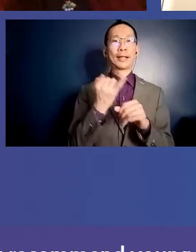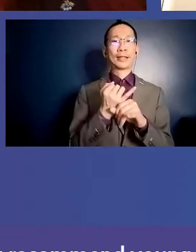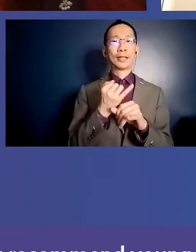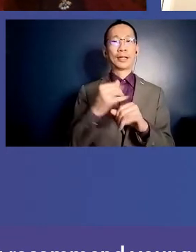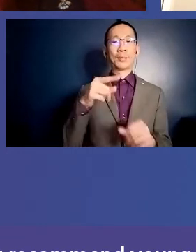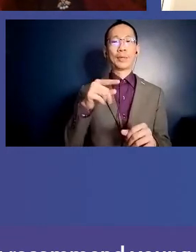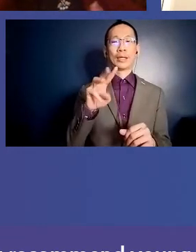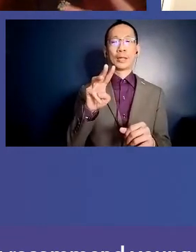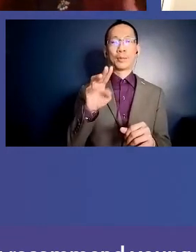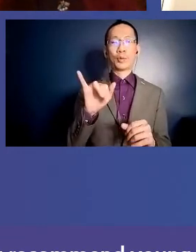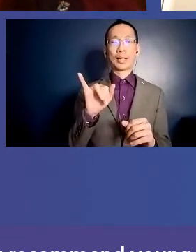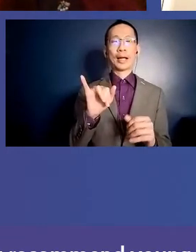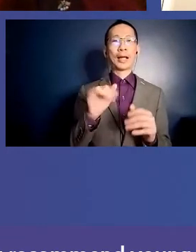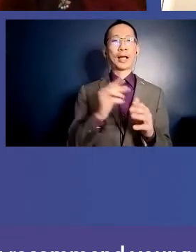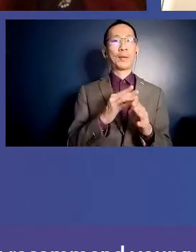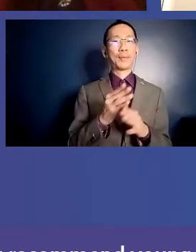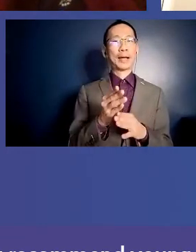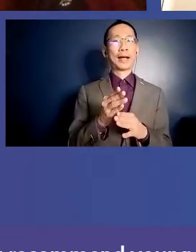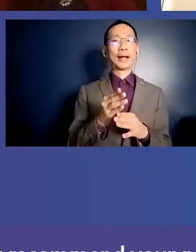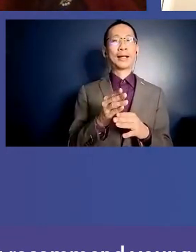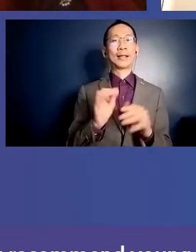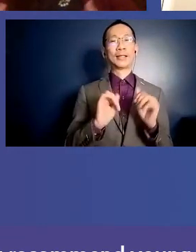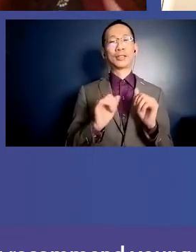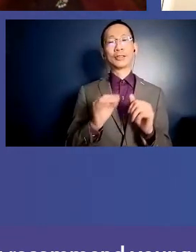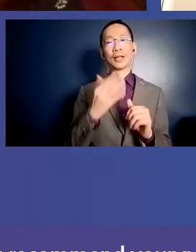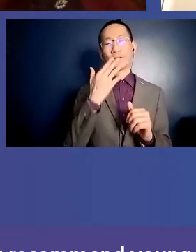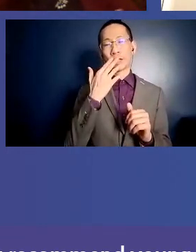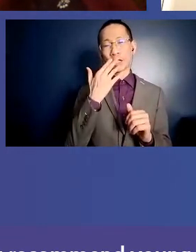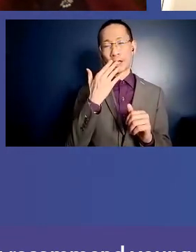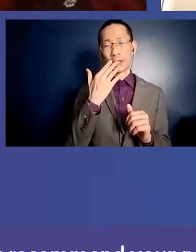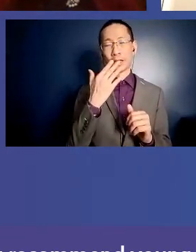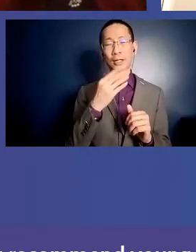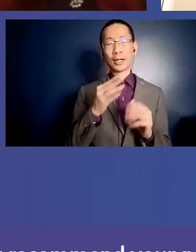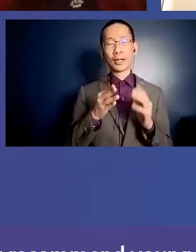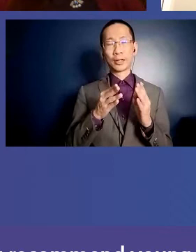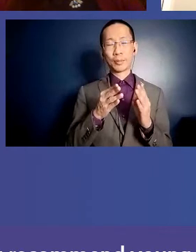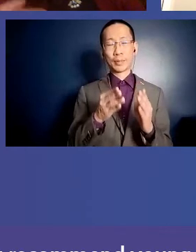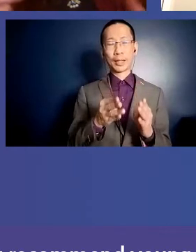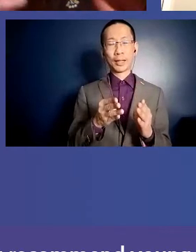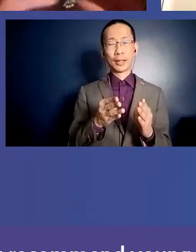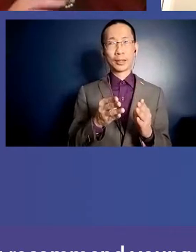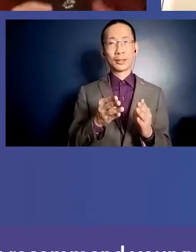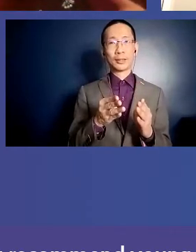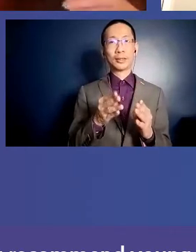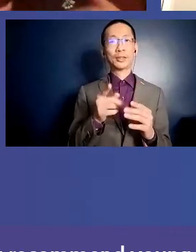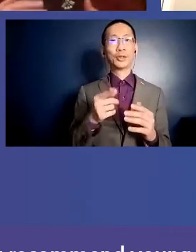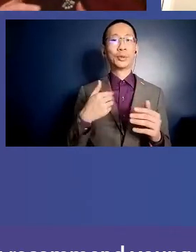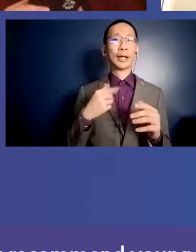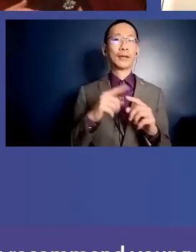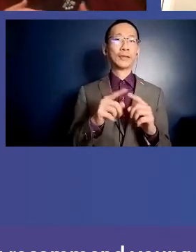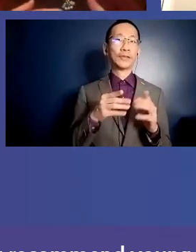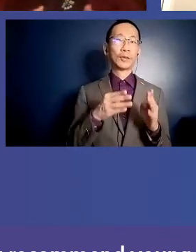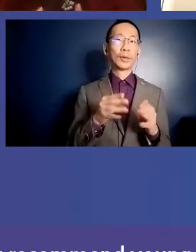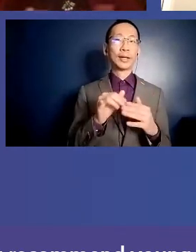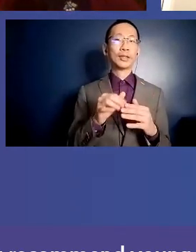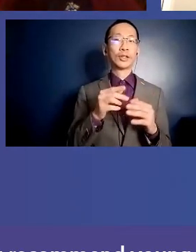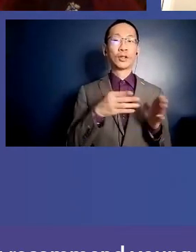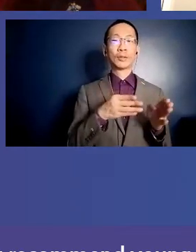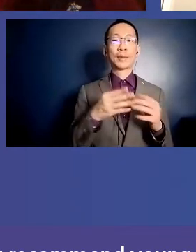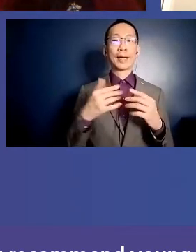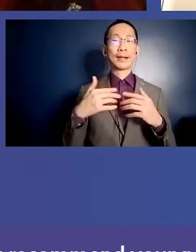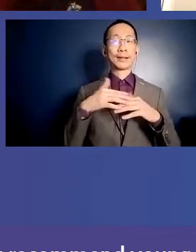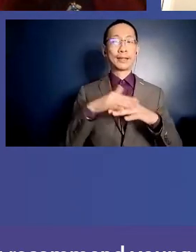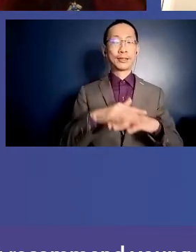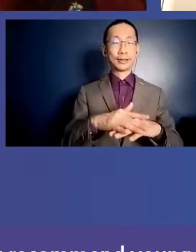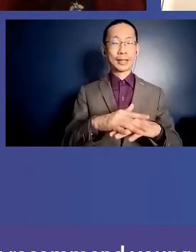the leaders of color, the path. There are ways that those paths intersect and ways